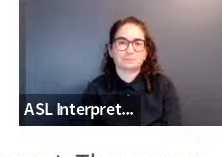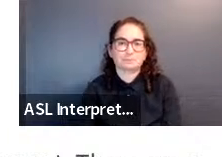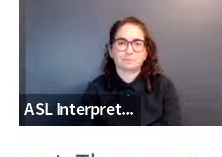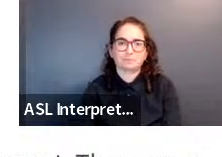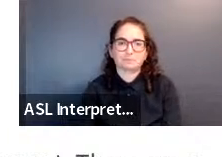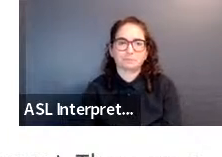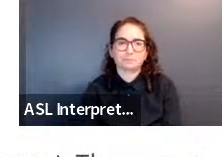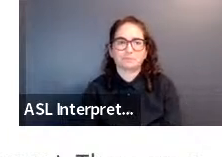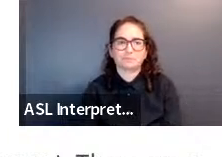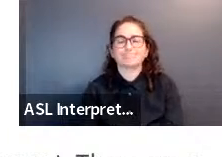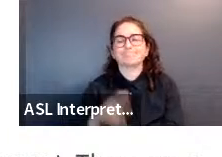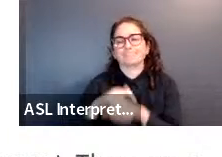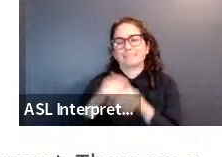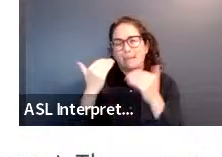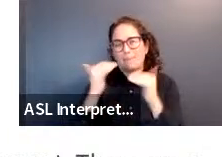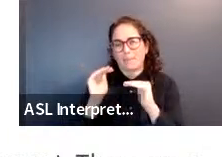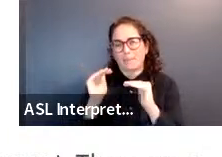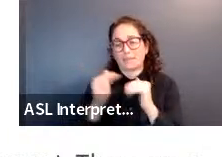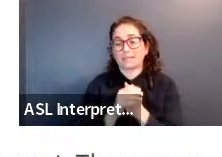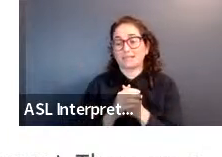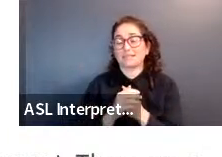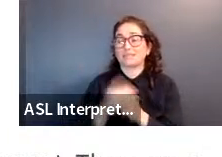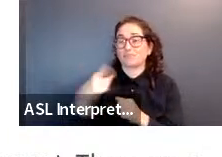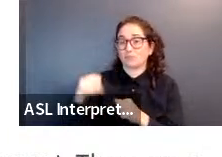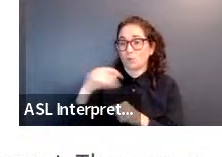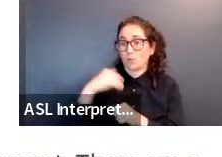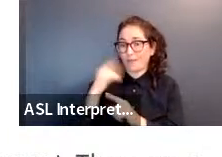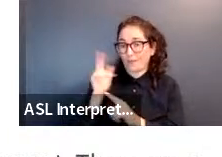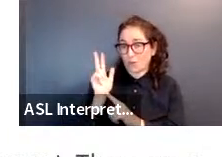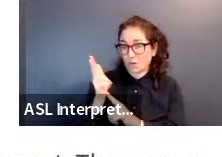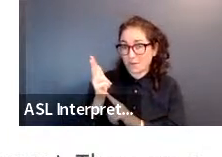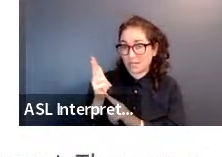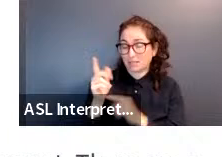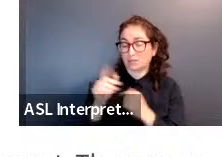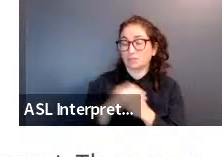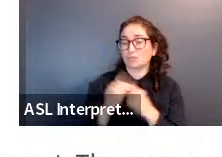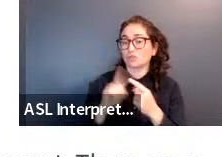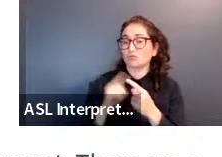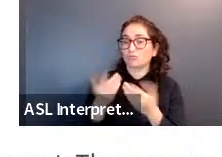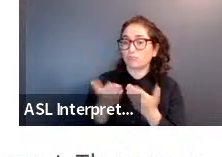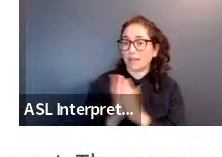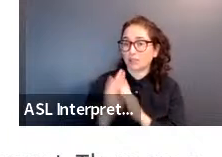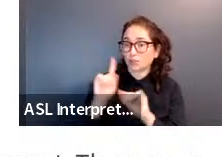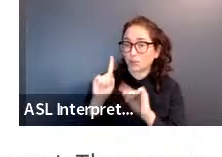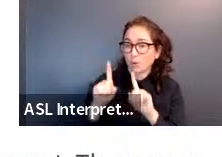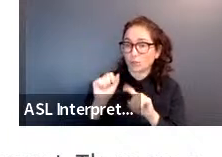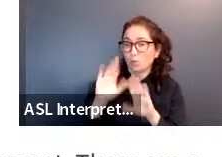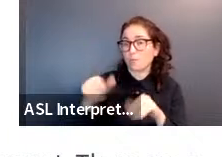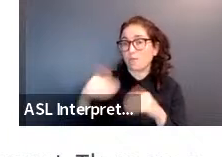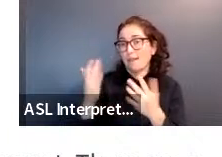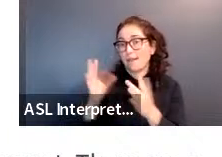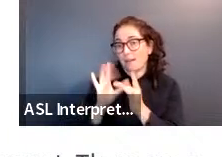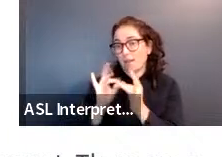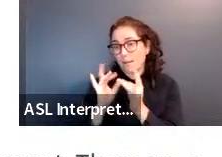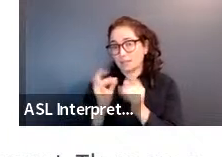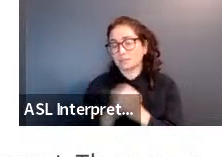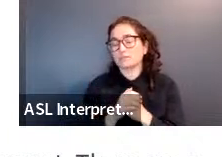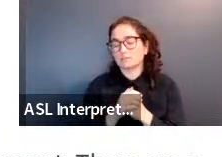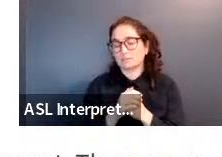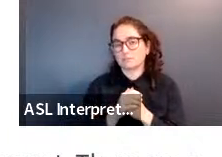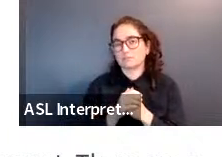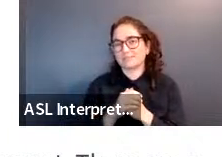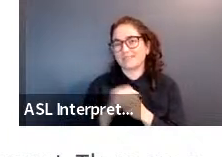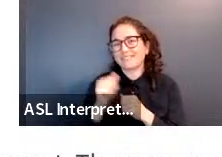Time limits. Speakers from the general public have 3 minutes to ask their questions or provide a comment. There are a